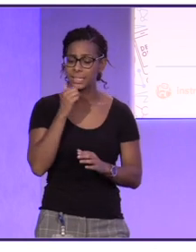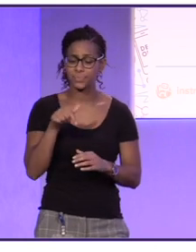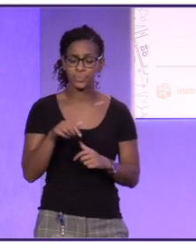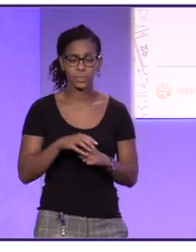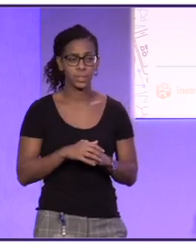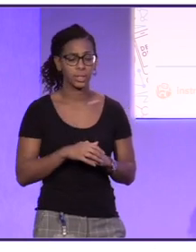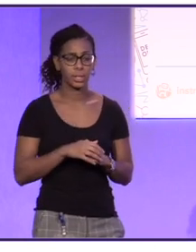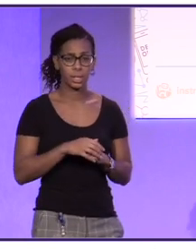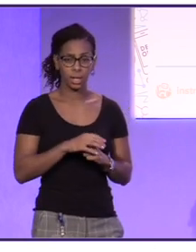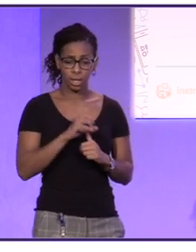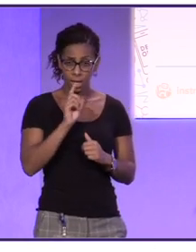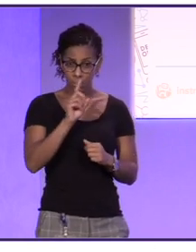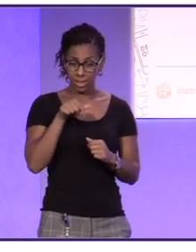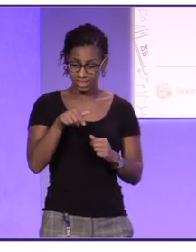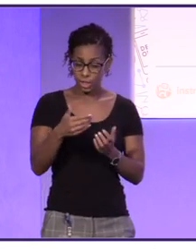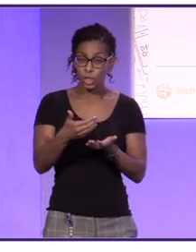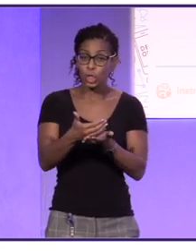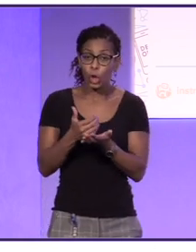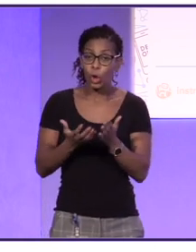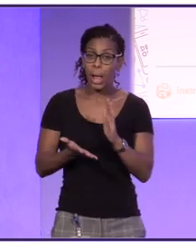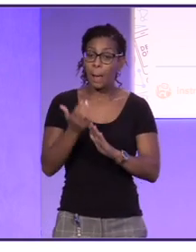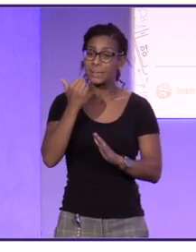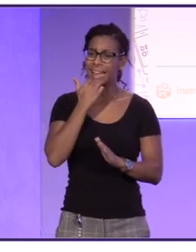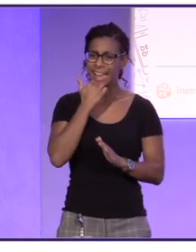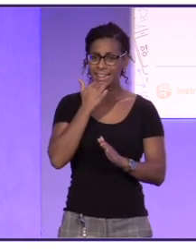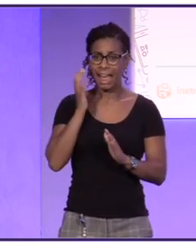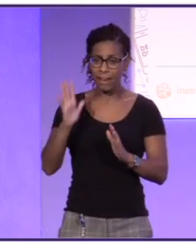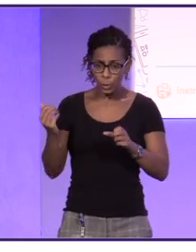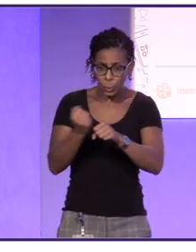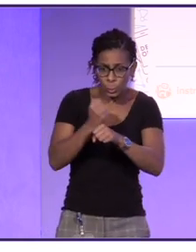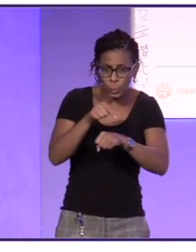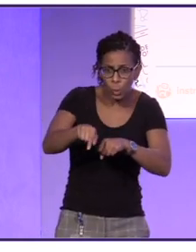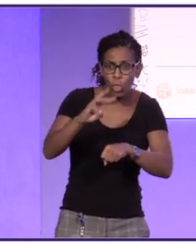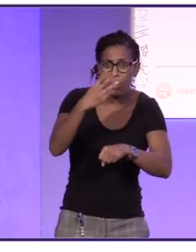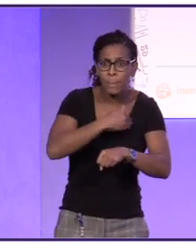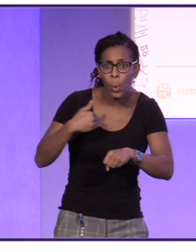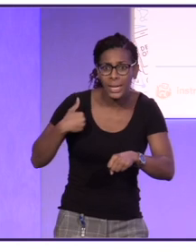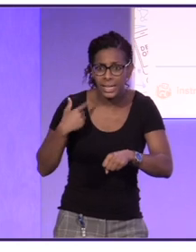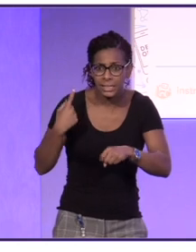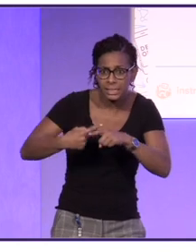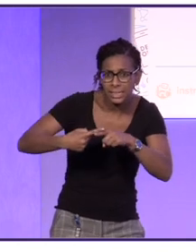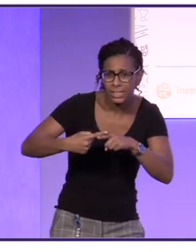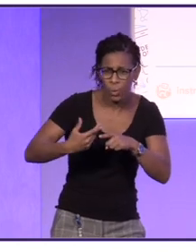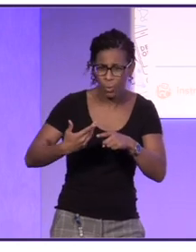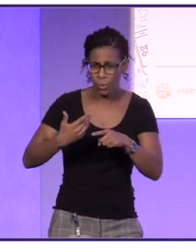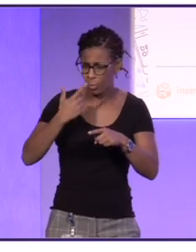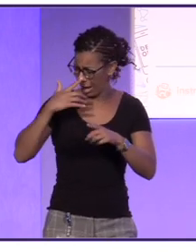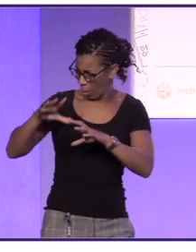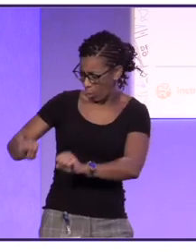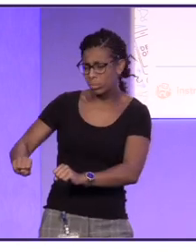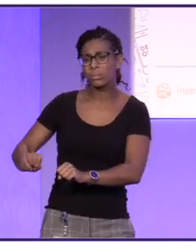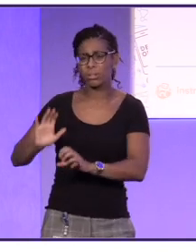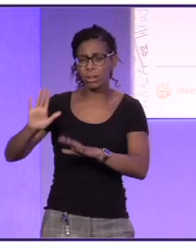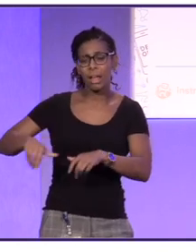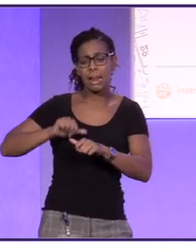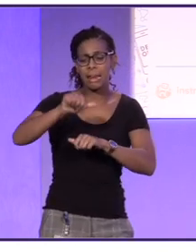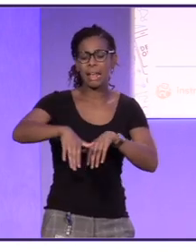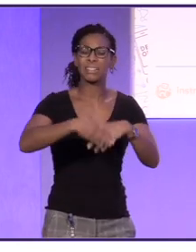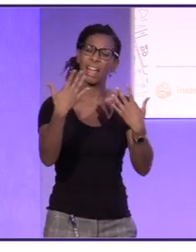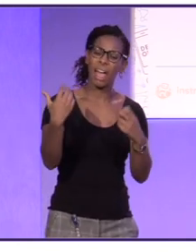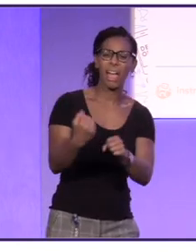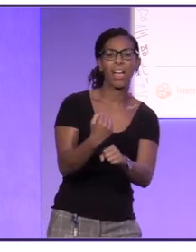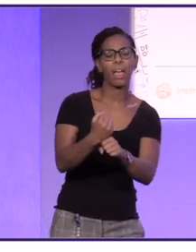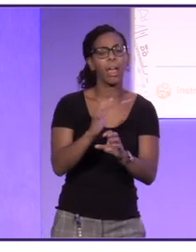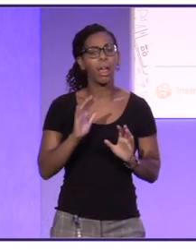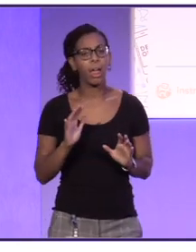But the security update doesn't need to be applied at 3 a.m. It can wait until the next day, but we want to know about it. Hence, we had a